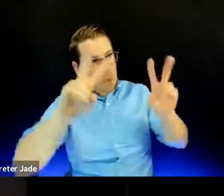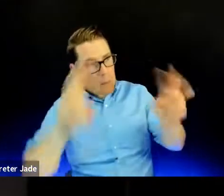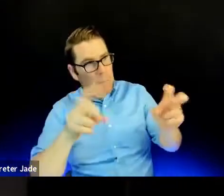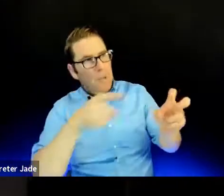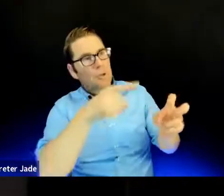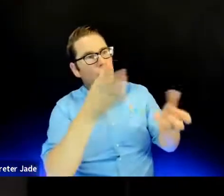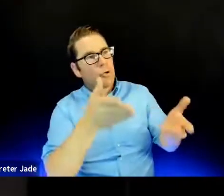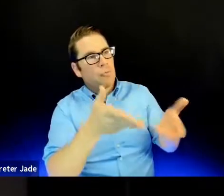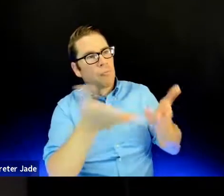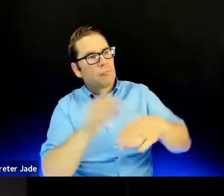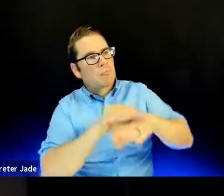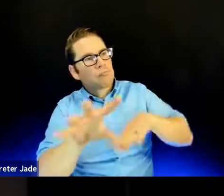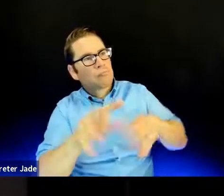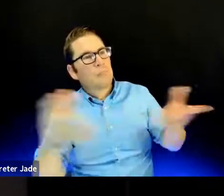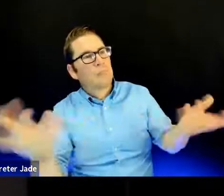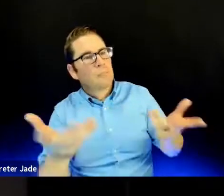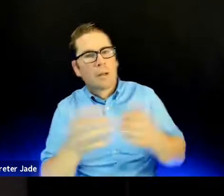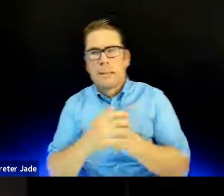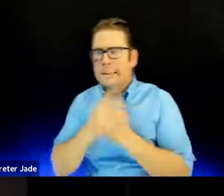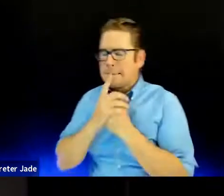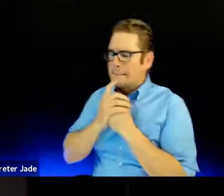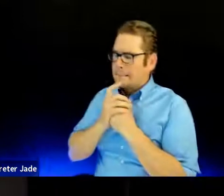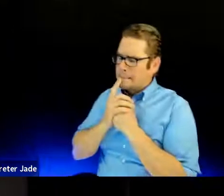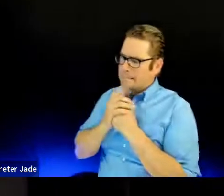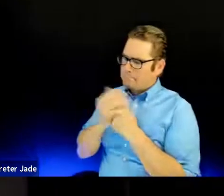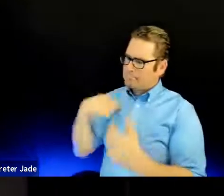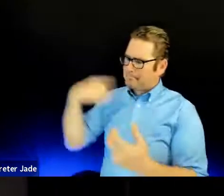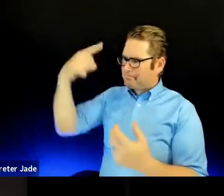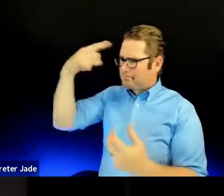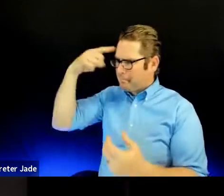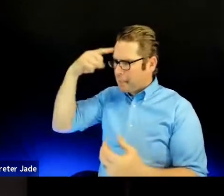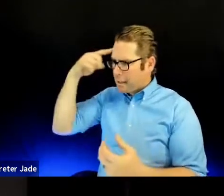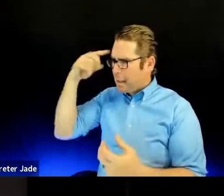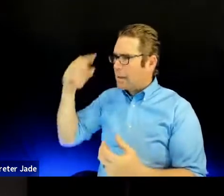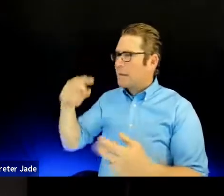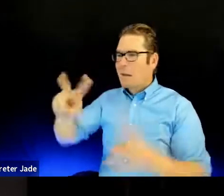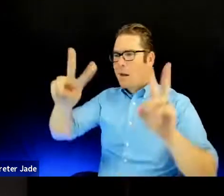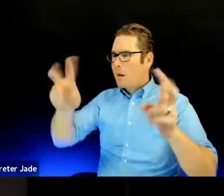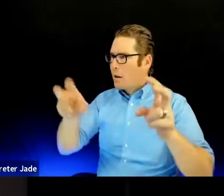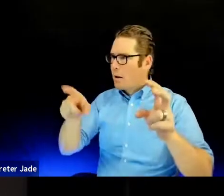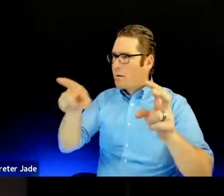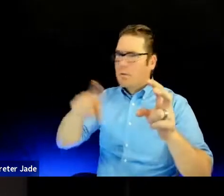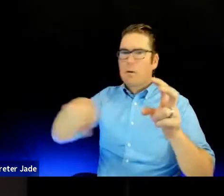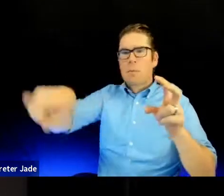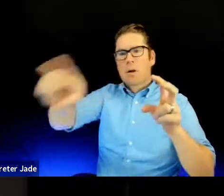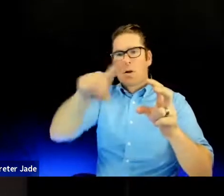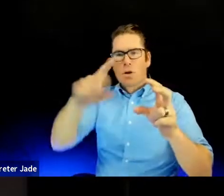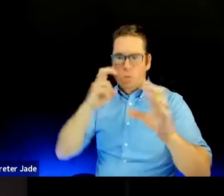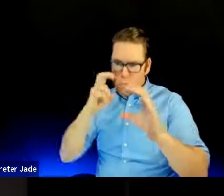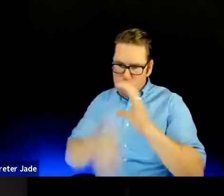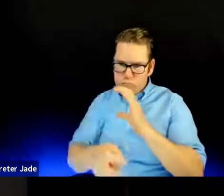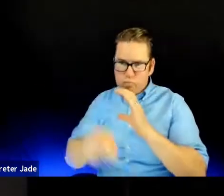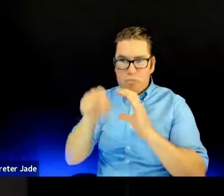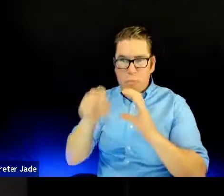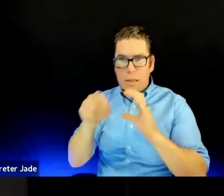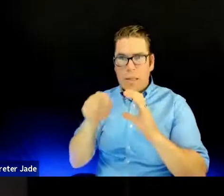I would say pick an area that you're interested in and just keep pursuing, keep learning. Don't sit back, like I said before, don't sit